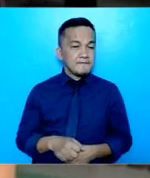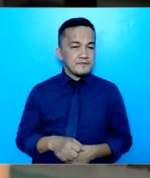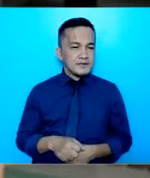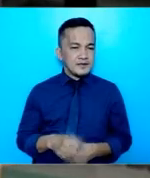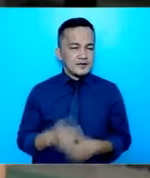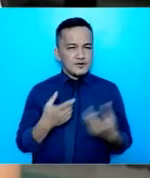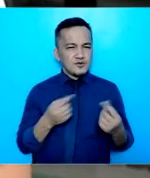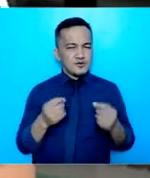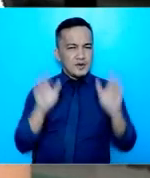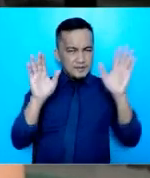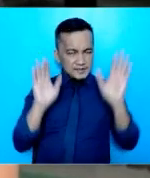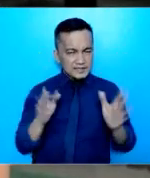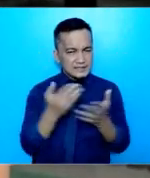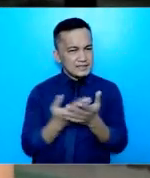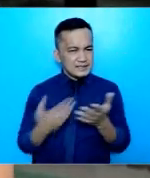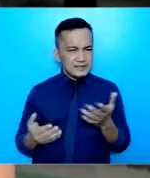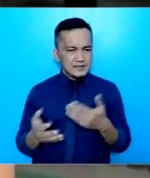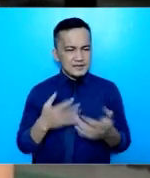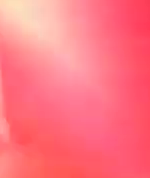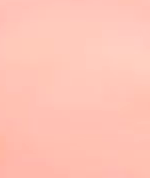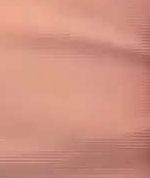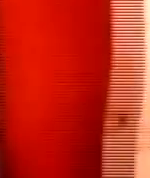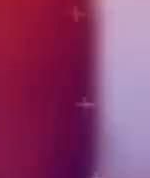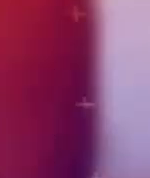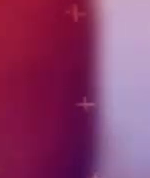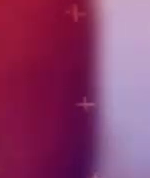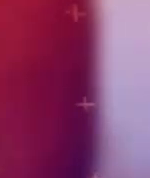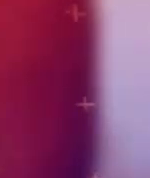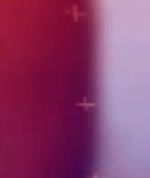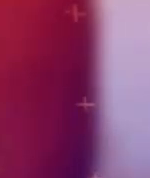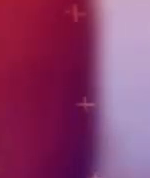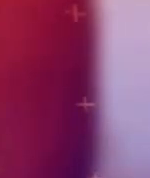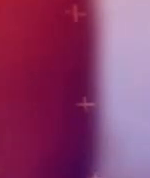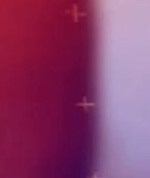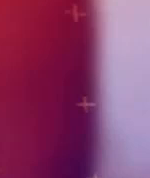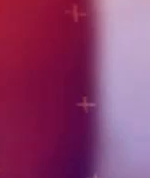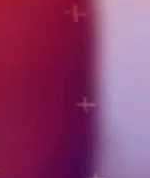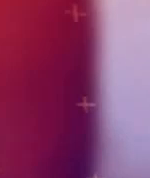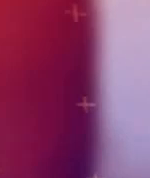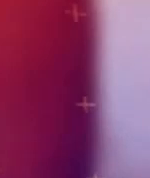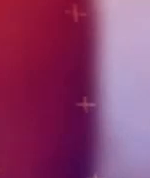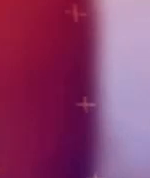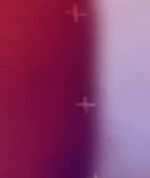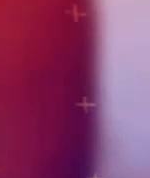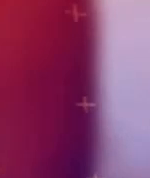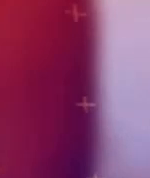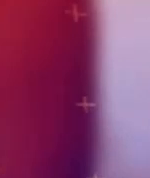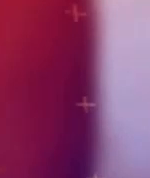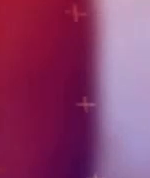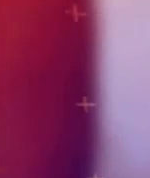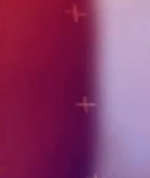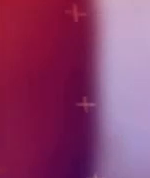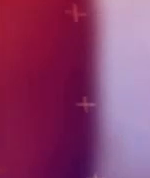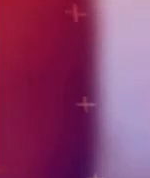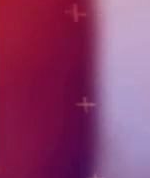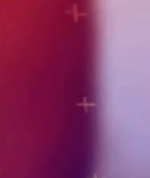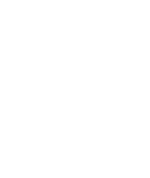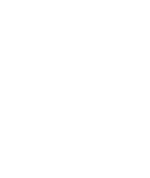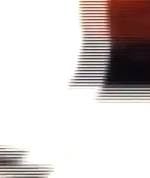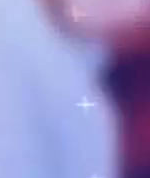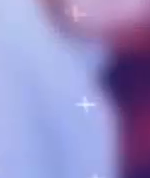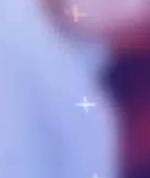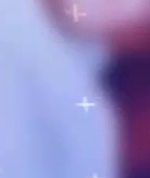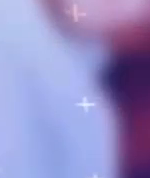things even if he started at 23. Maliit pa lang daw si Juliana, tiniyak ng mag-asawang Richard at Lucy